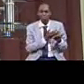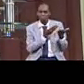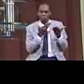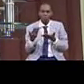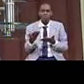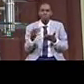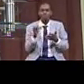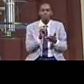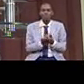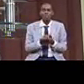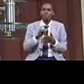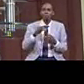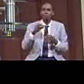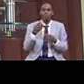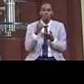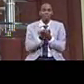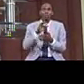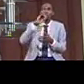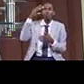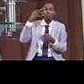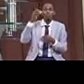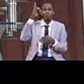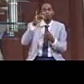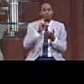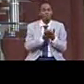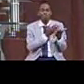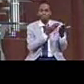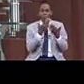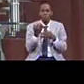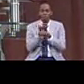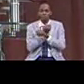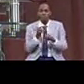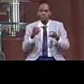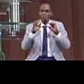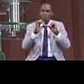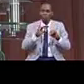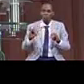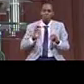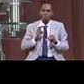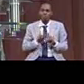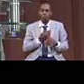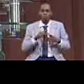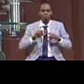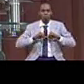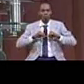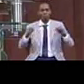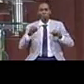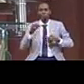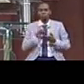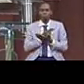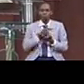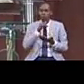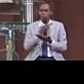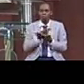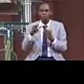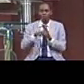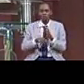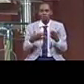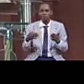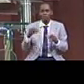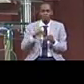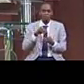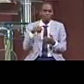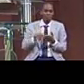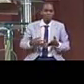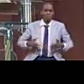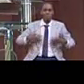ungodliness and worldly lusts and to live soberly in this present world, and then you accept that experience of being redeemed